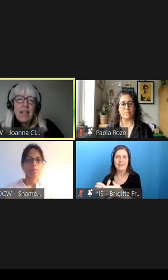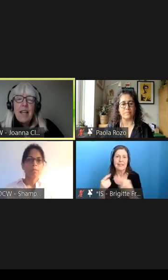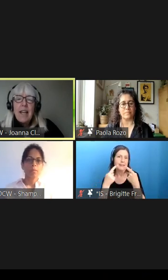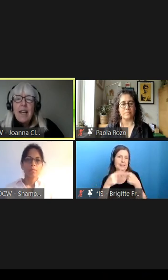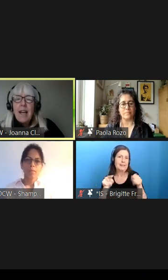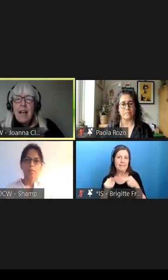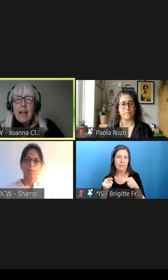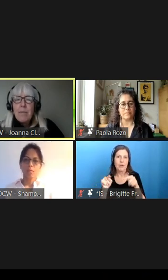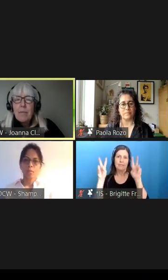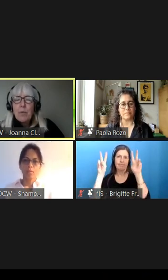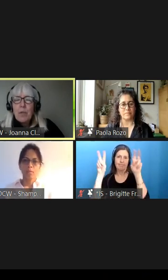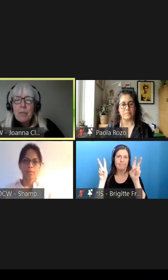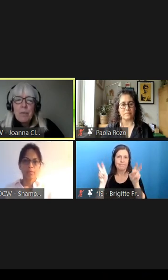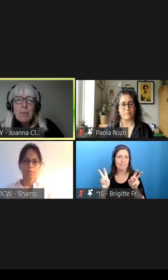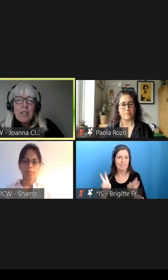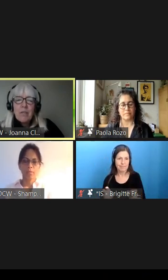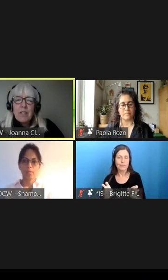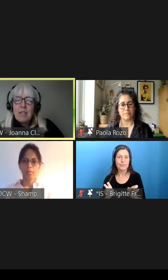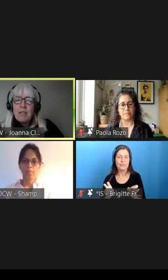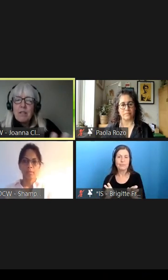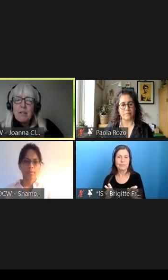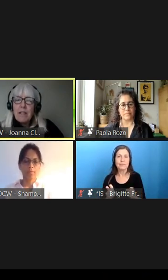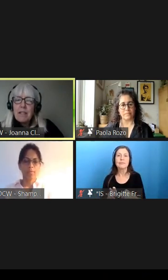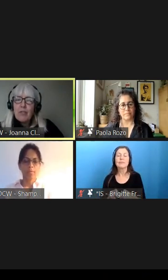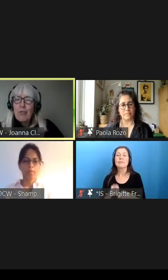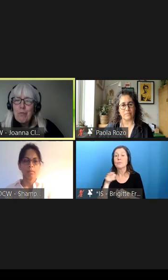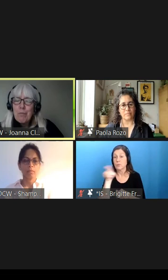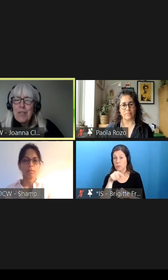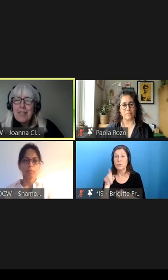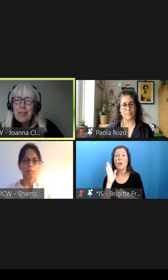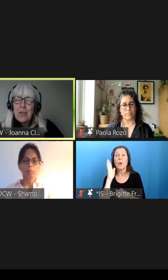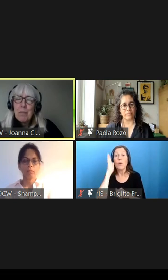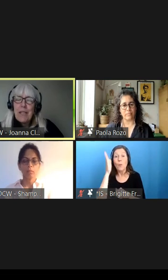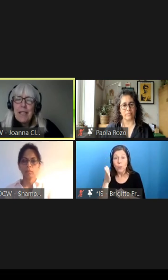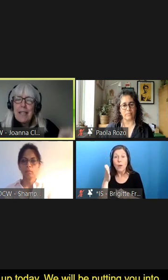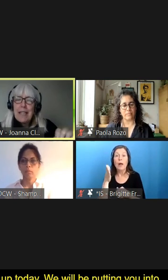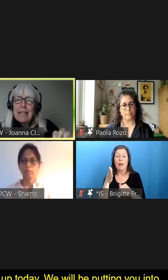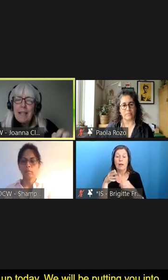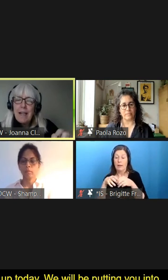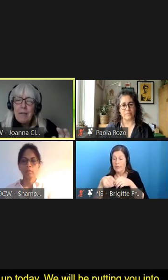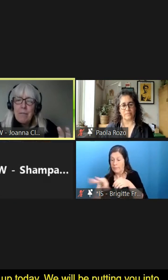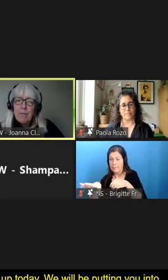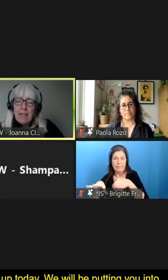today. We will be putting you into groups. There will be